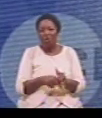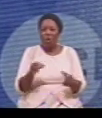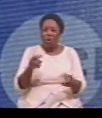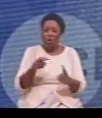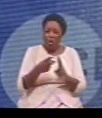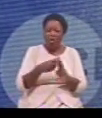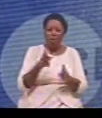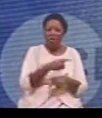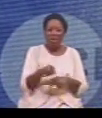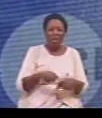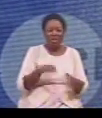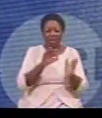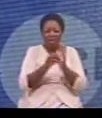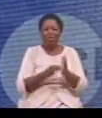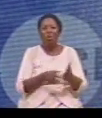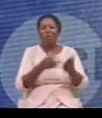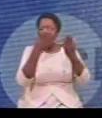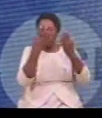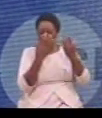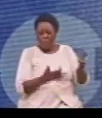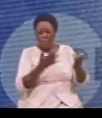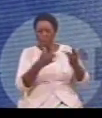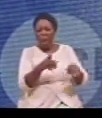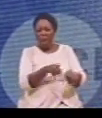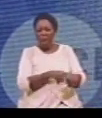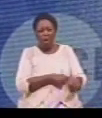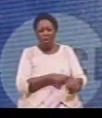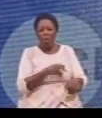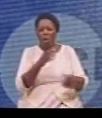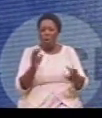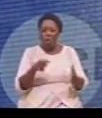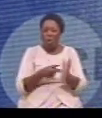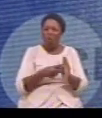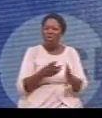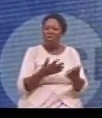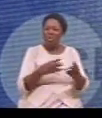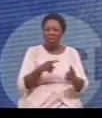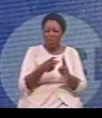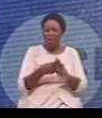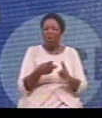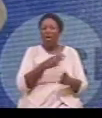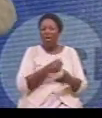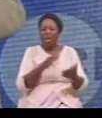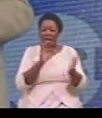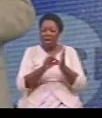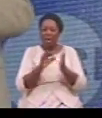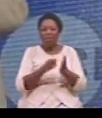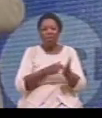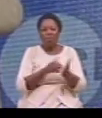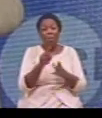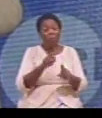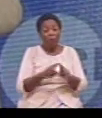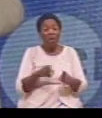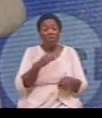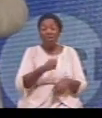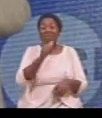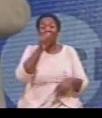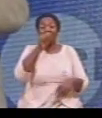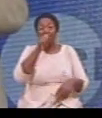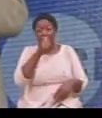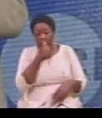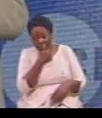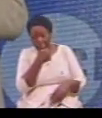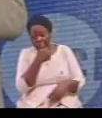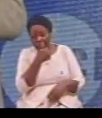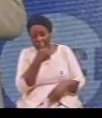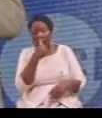count delay, or they count weakness, but his long suffering